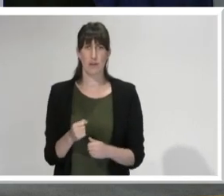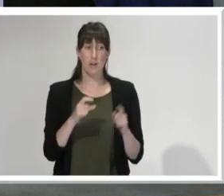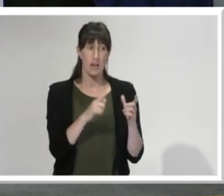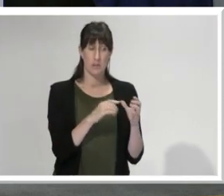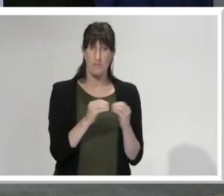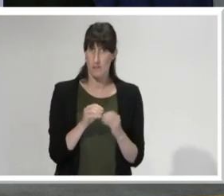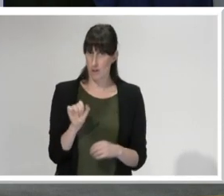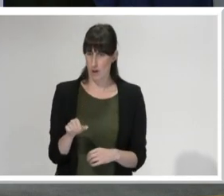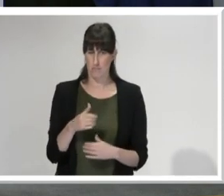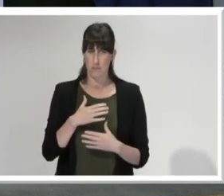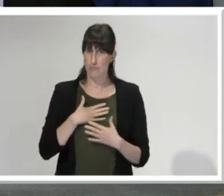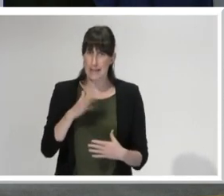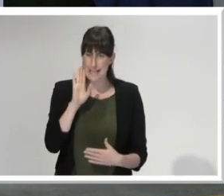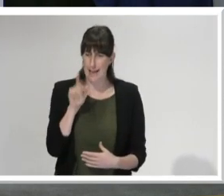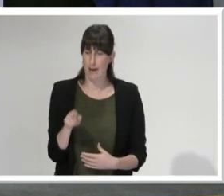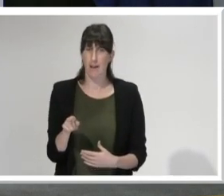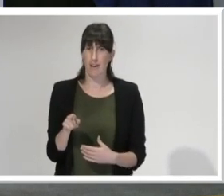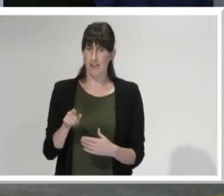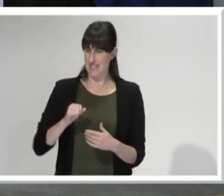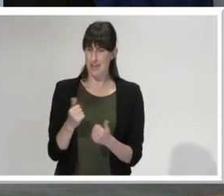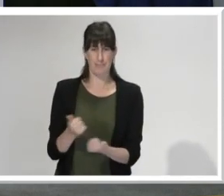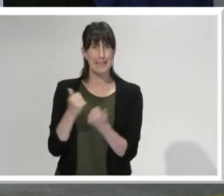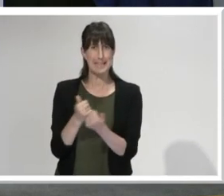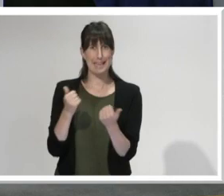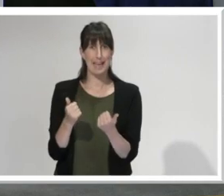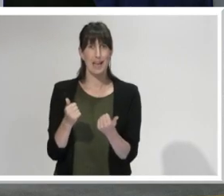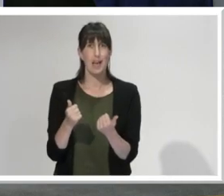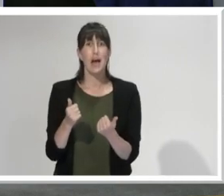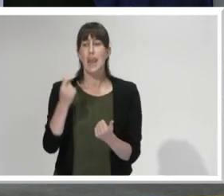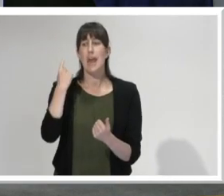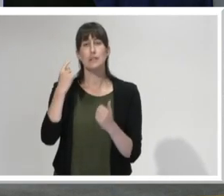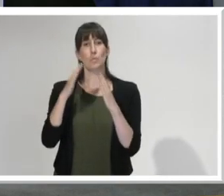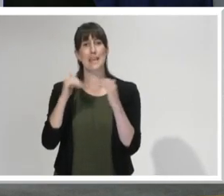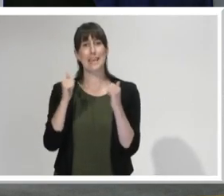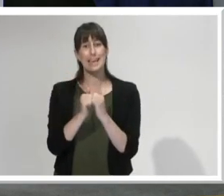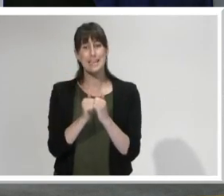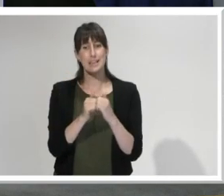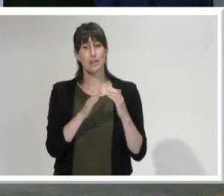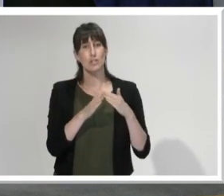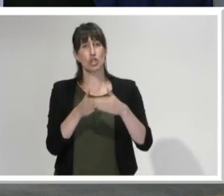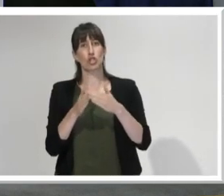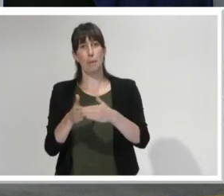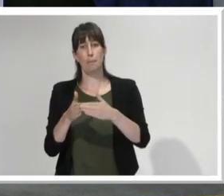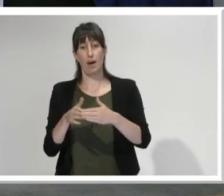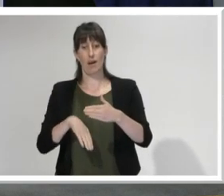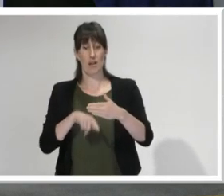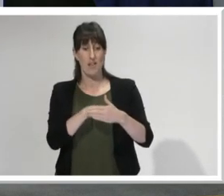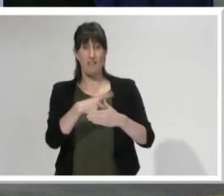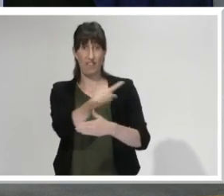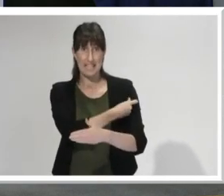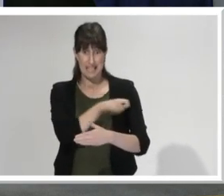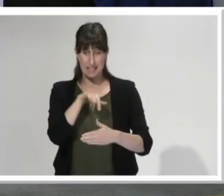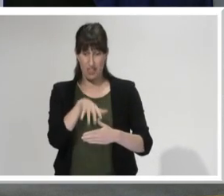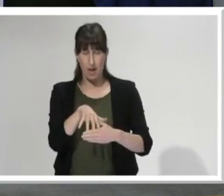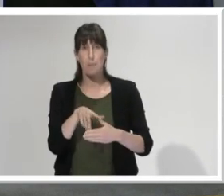the issue there. We had a shipment that was due to go across the South Island over the weekend. The ferry was cancelled that it was on, so it's a few days late, but